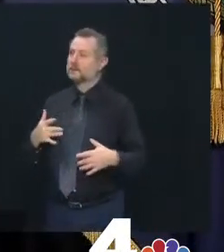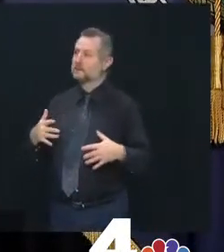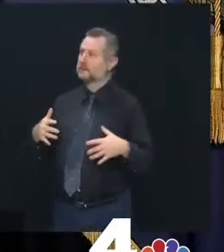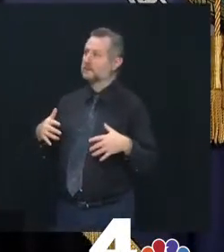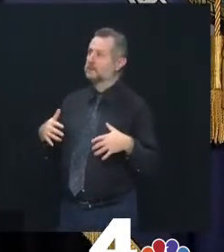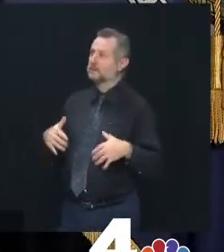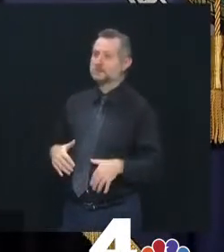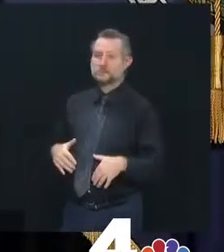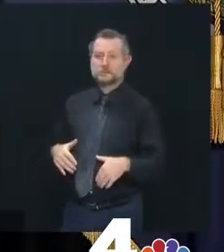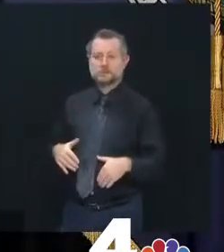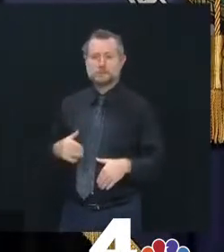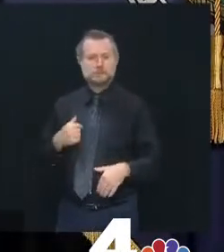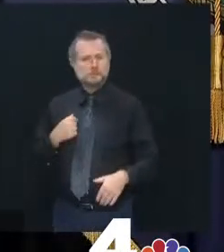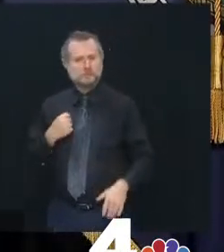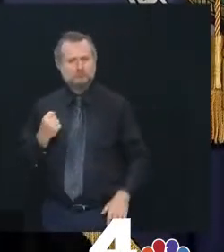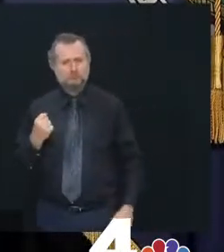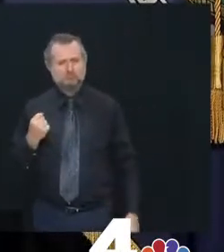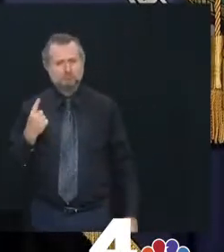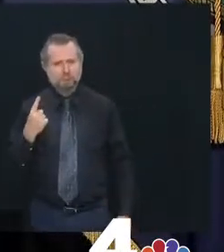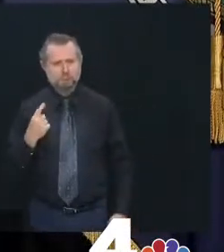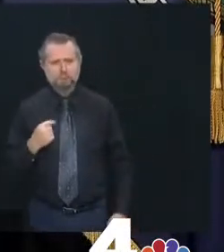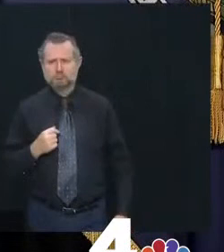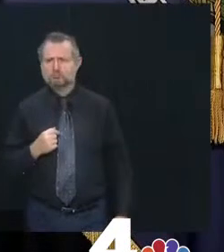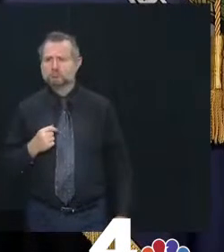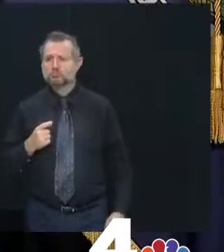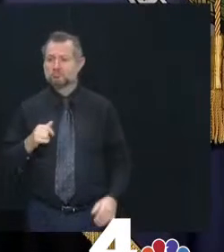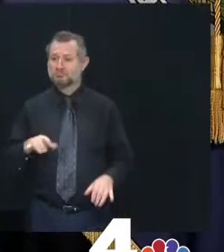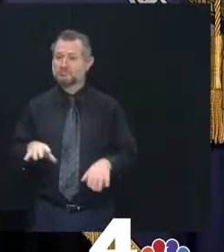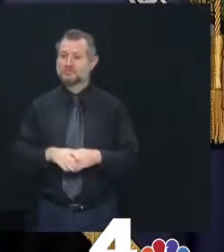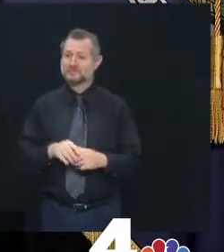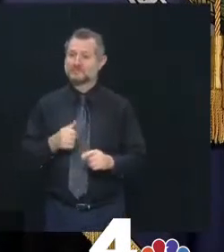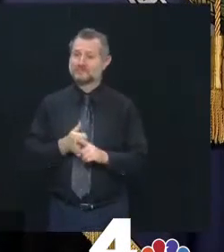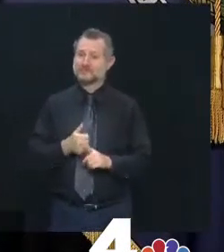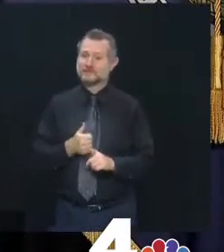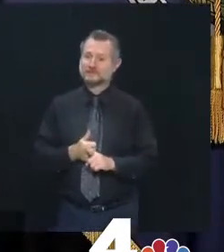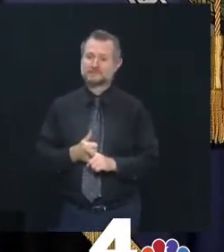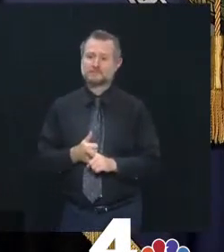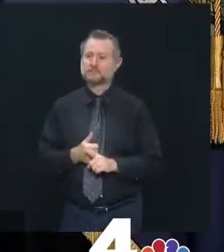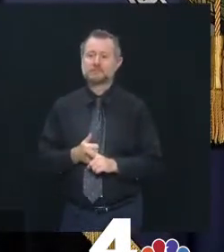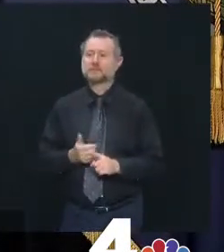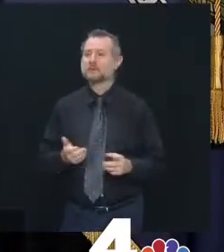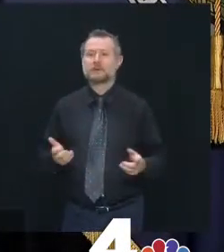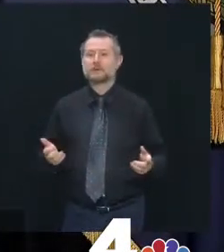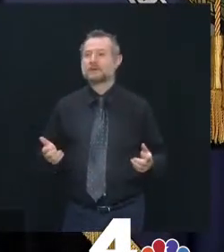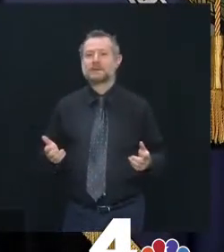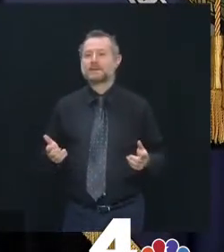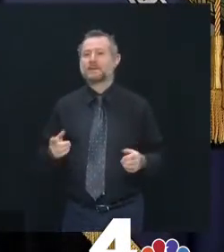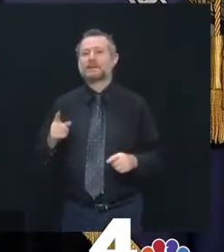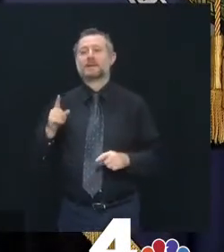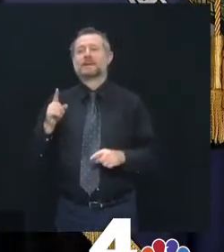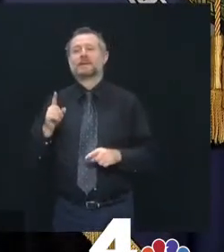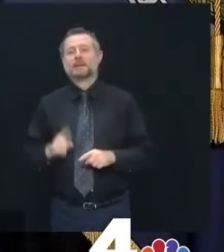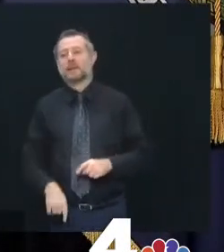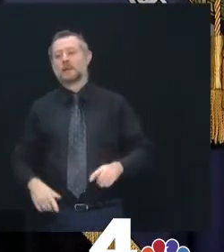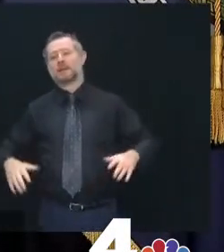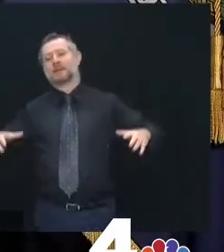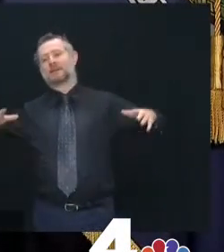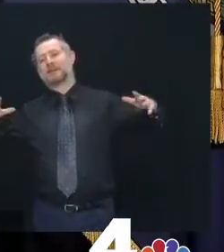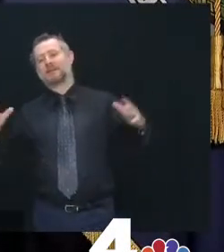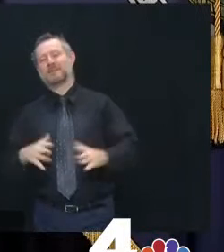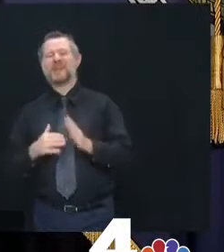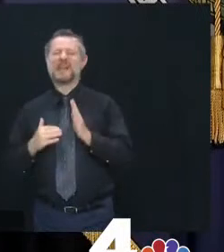I get it. On the wedding itself, you can't have a wedding now with thousands of